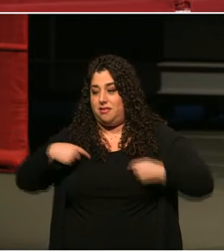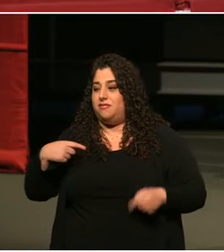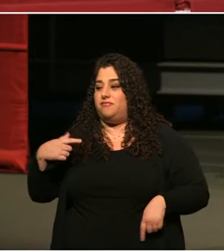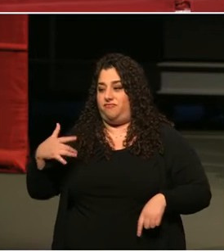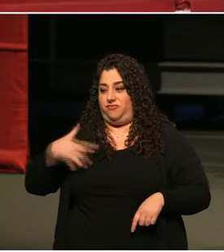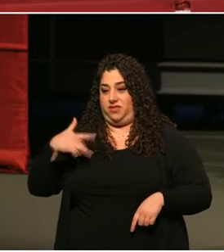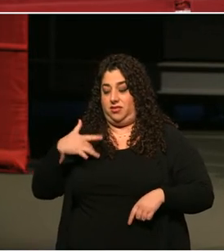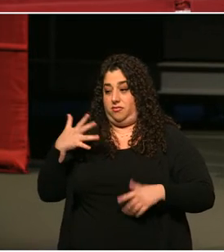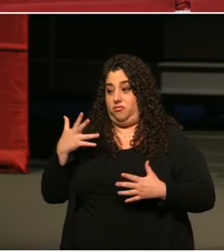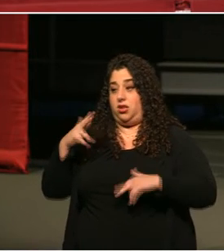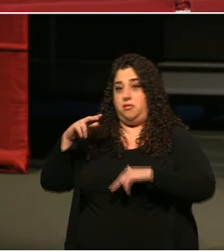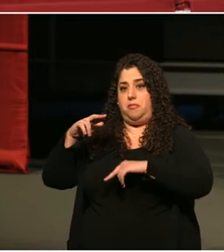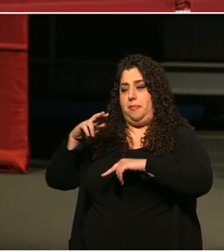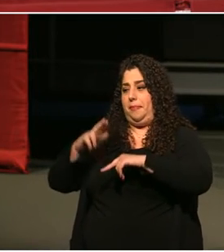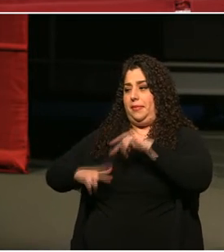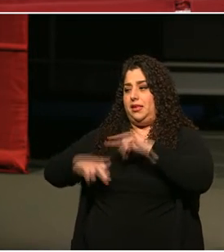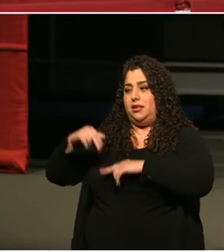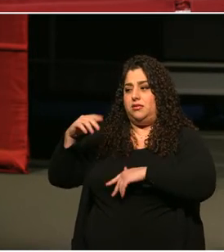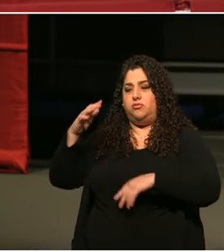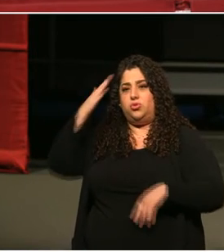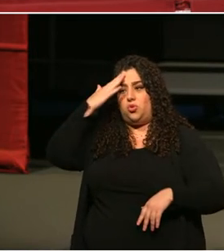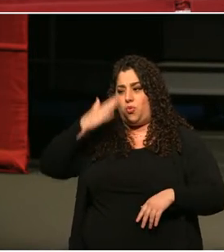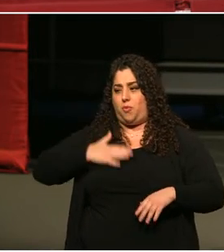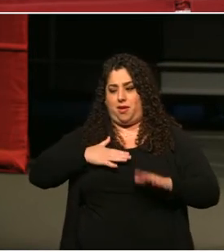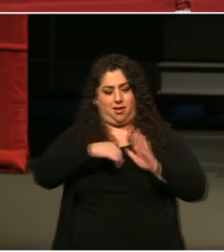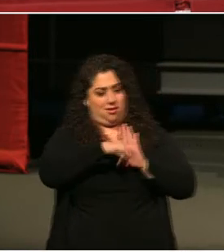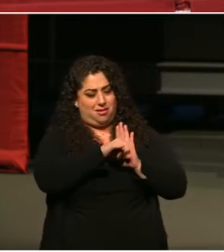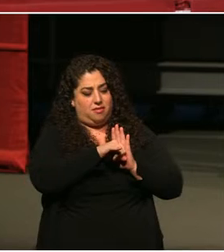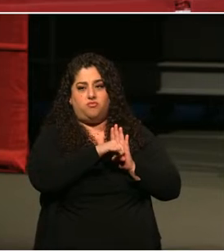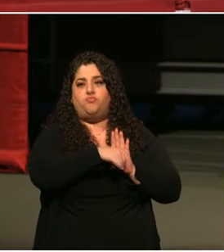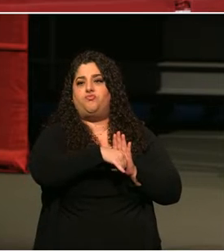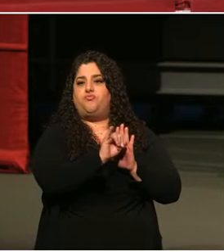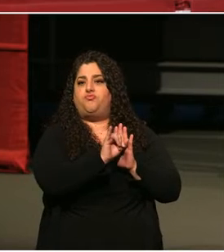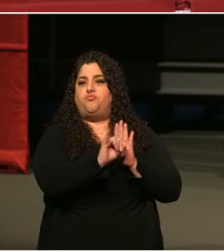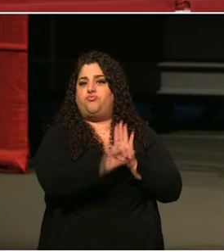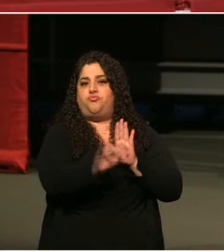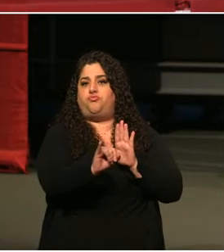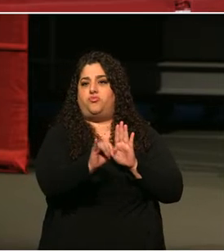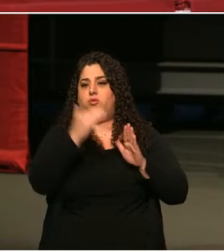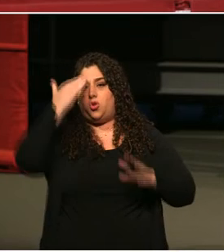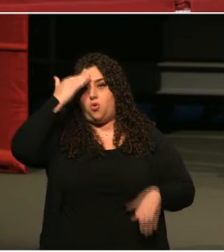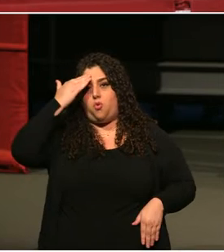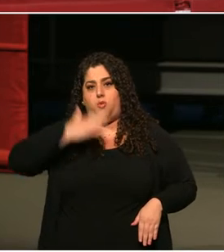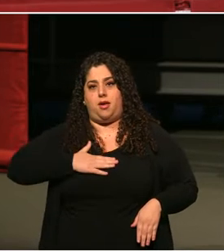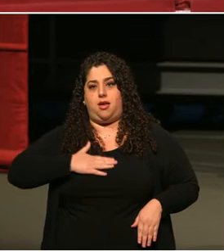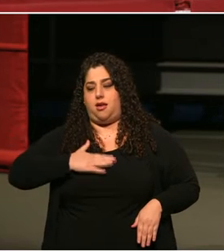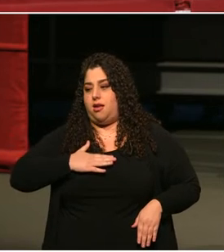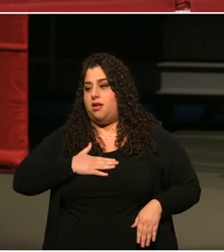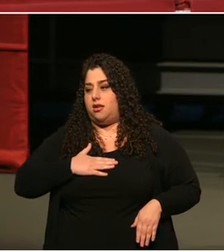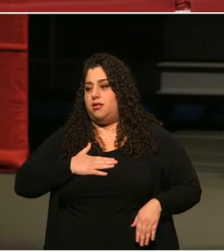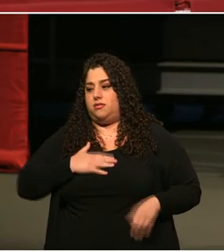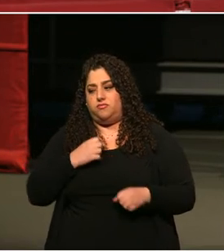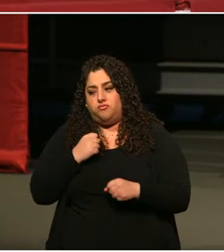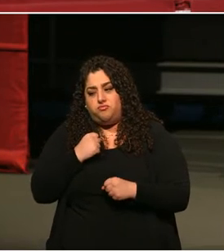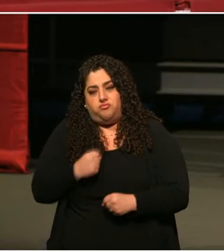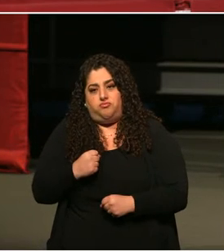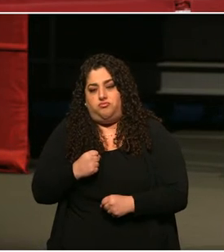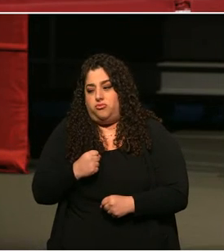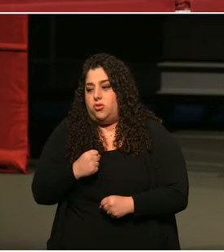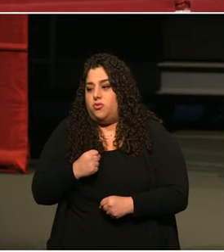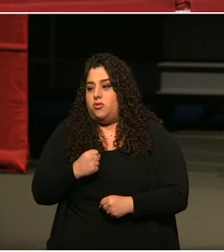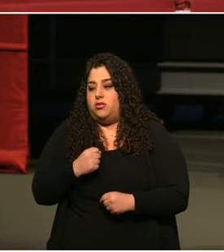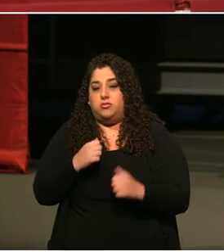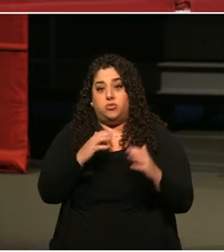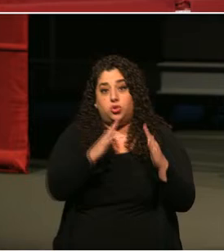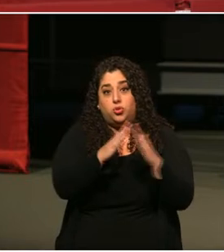Laughter is good medicine. I come from an ancestral matrilineal society